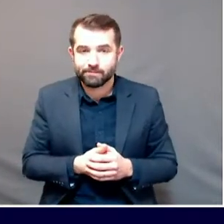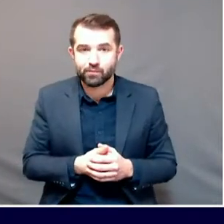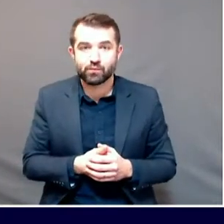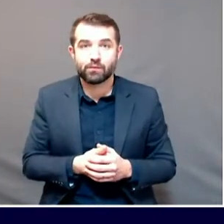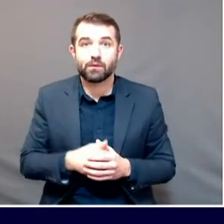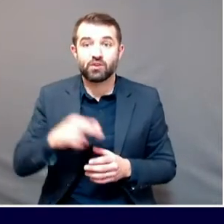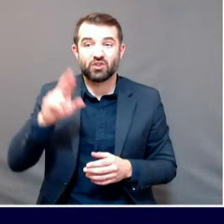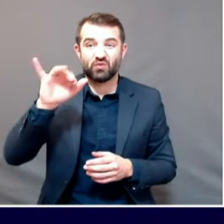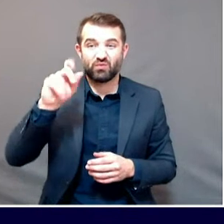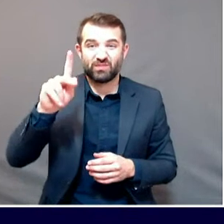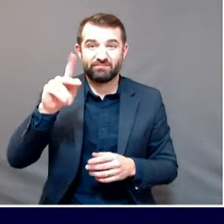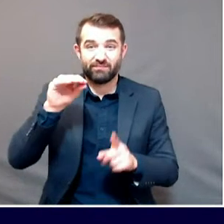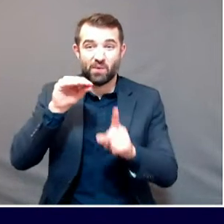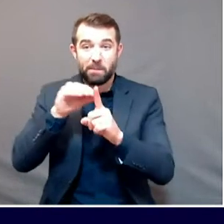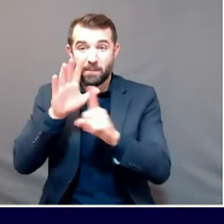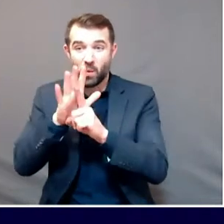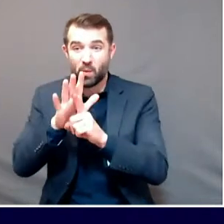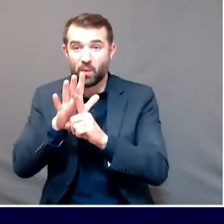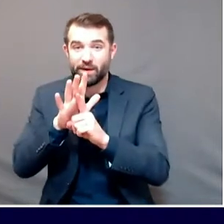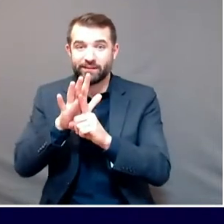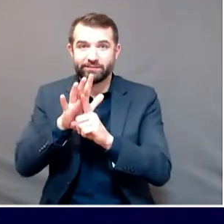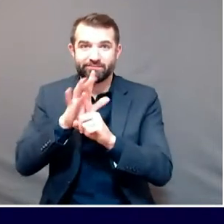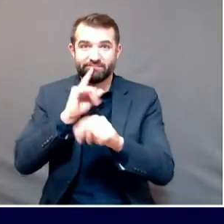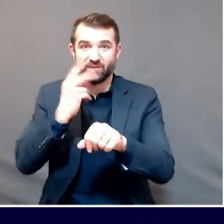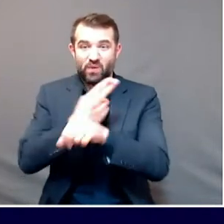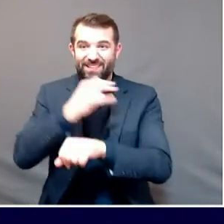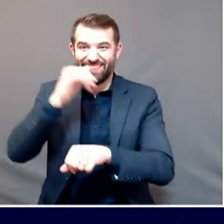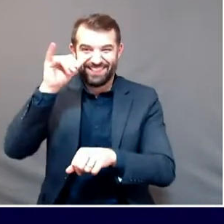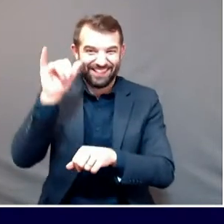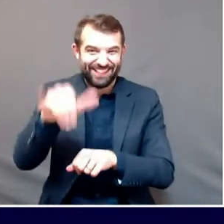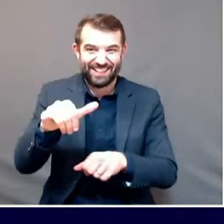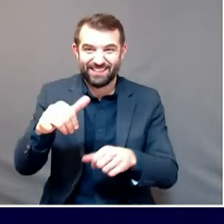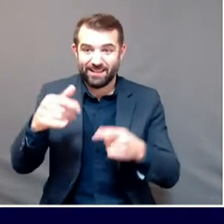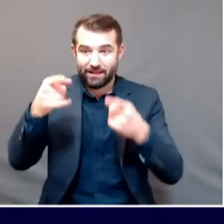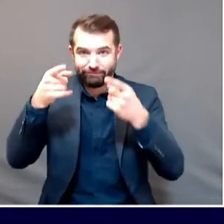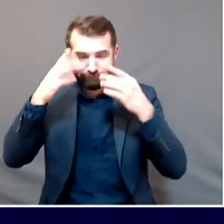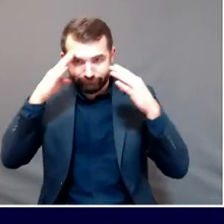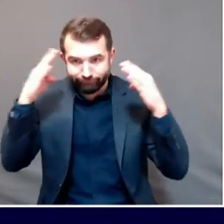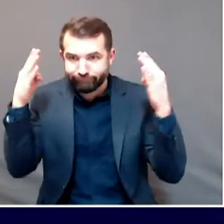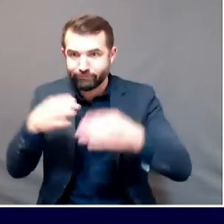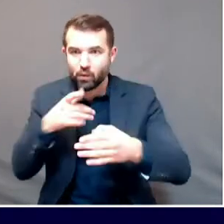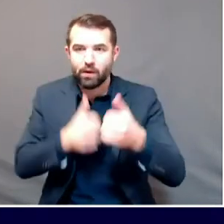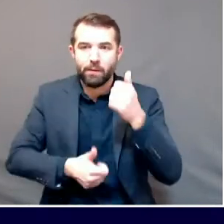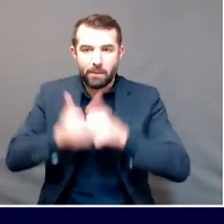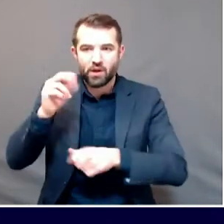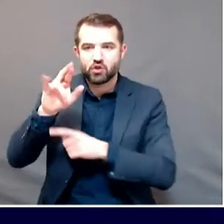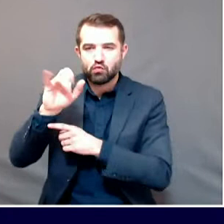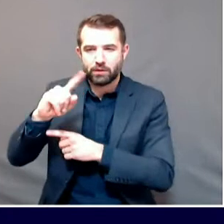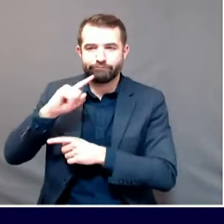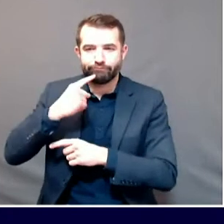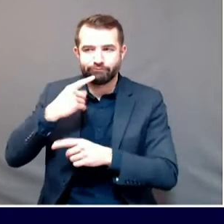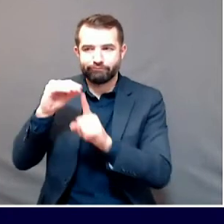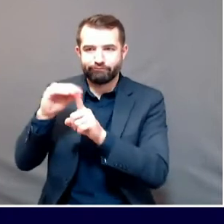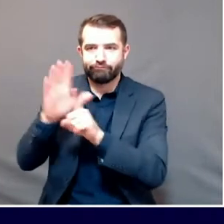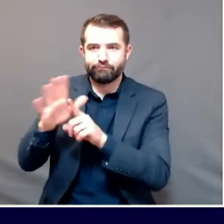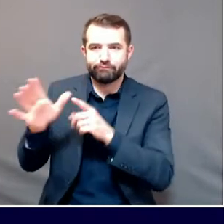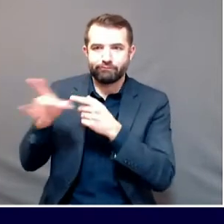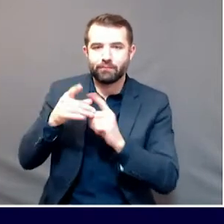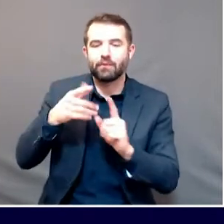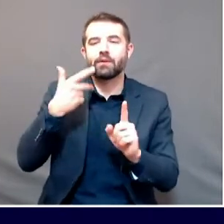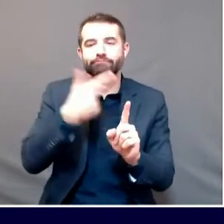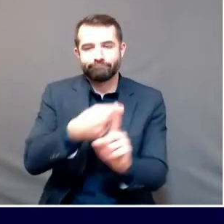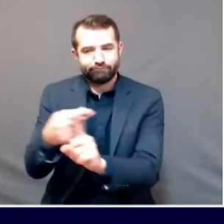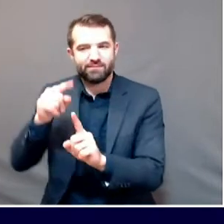principle. Different hospitals may opt to do that in different ways, and trying to sort